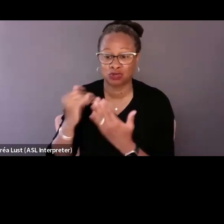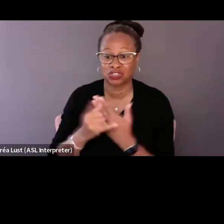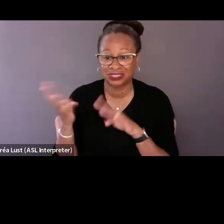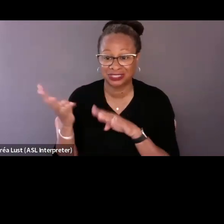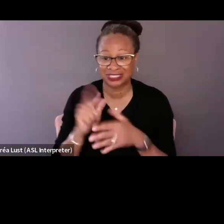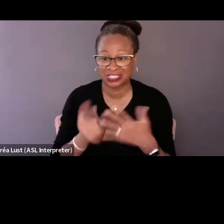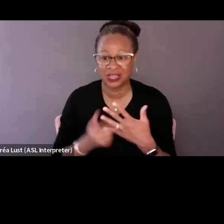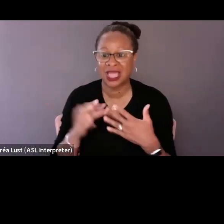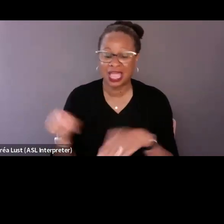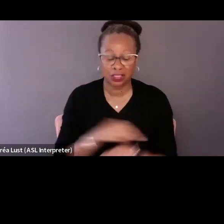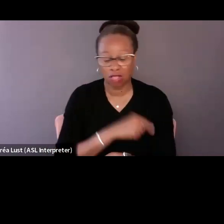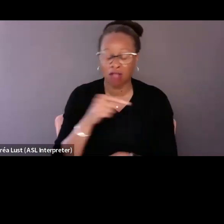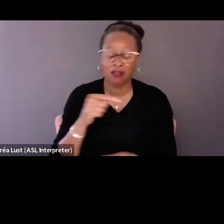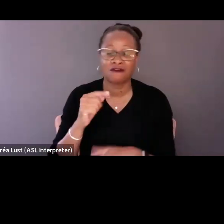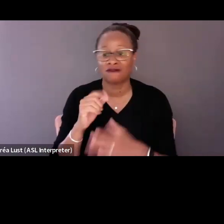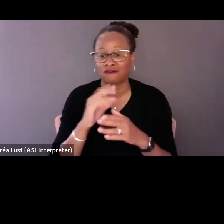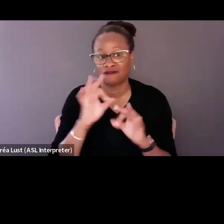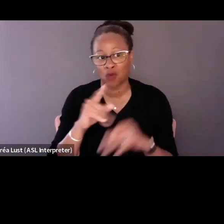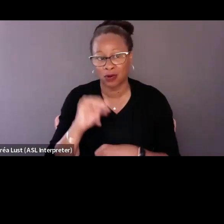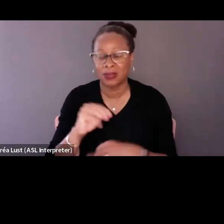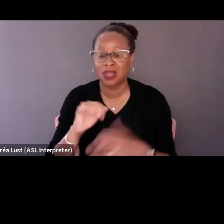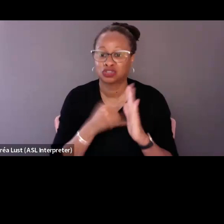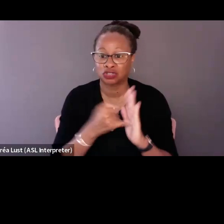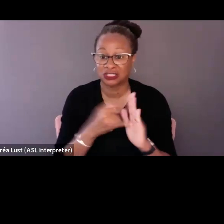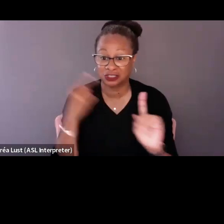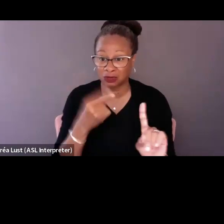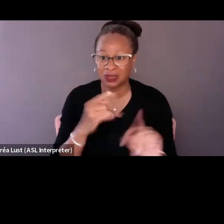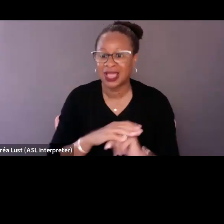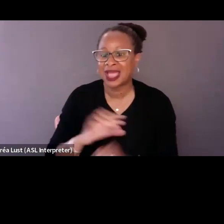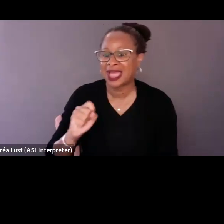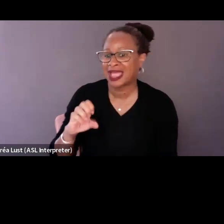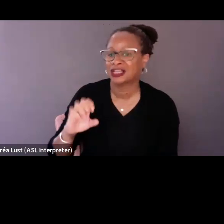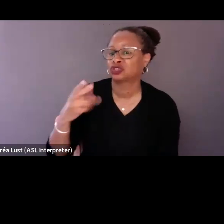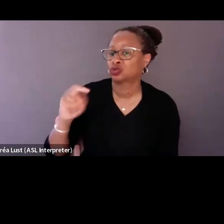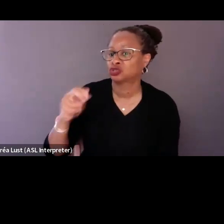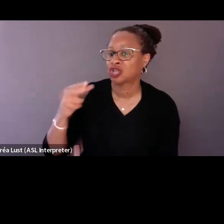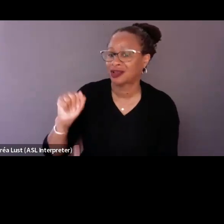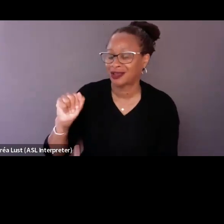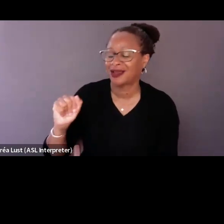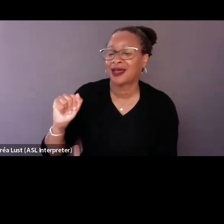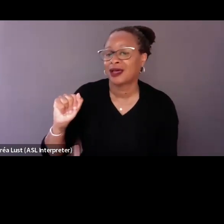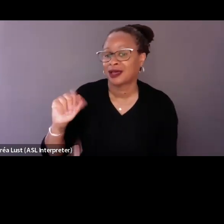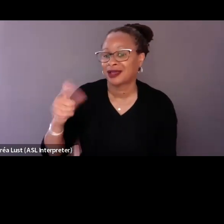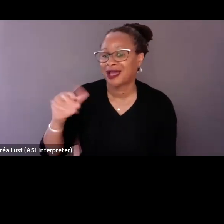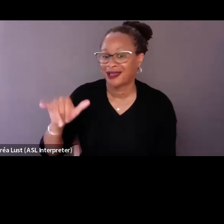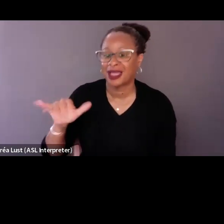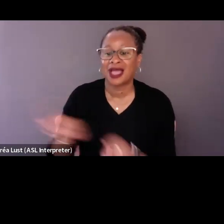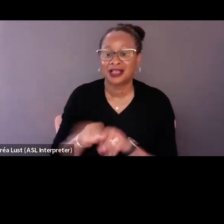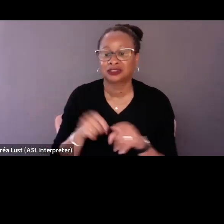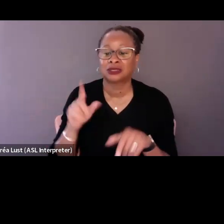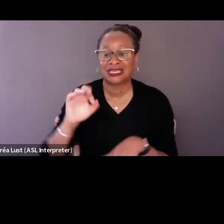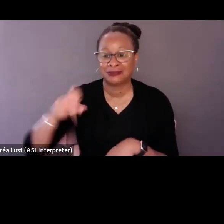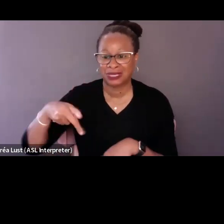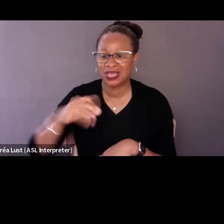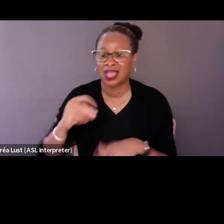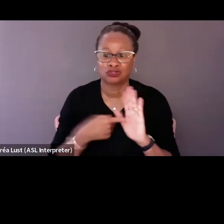long-form journalism endeavor, and showrunner Shoshana Guy will be joining us tonight as well. To